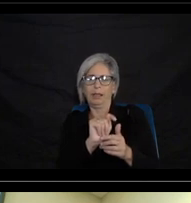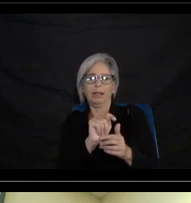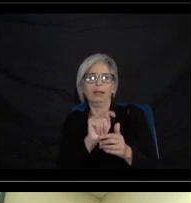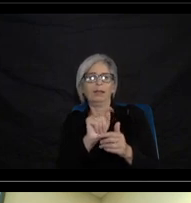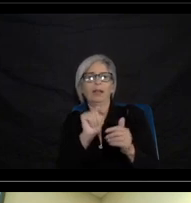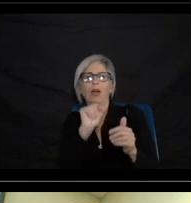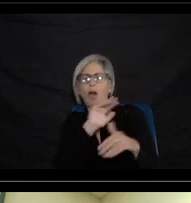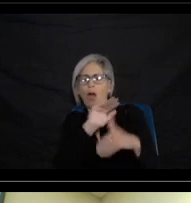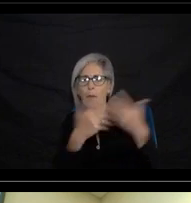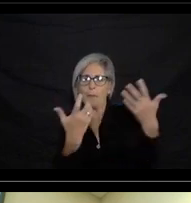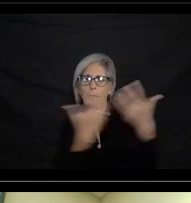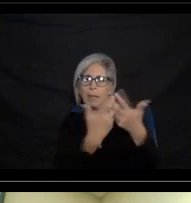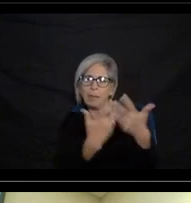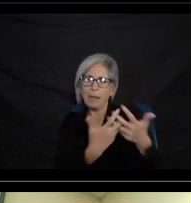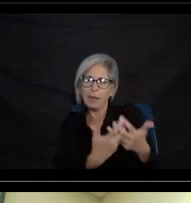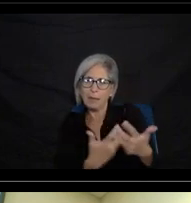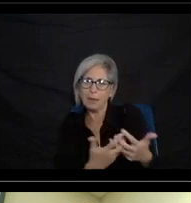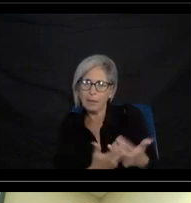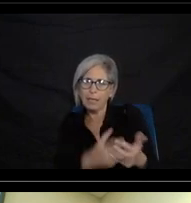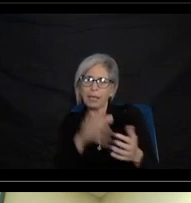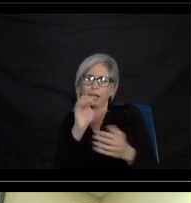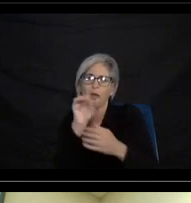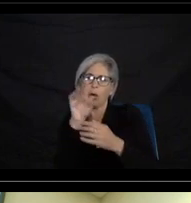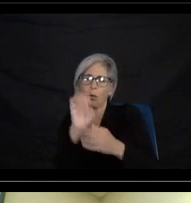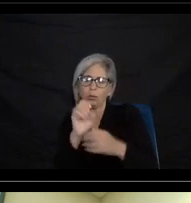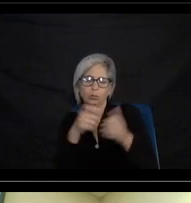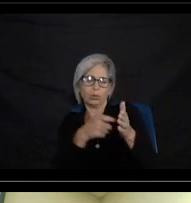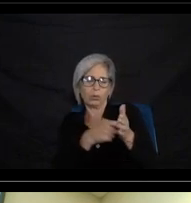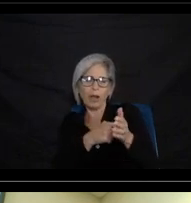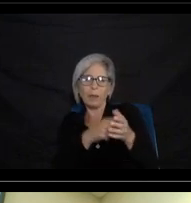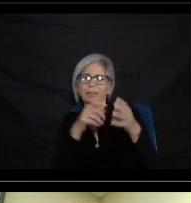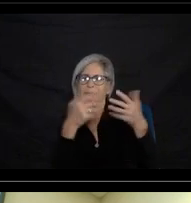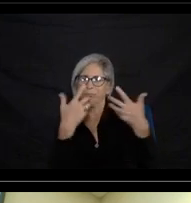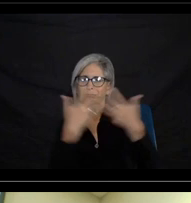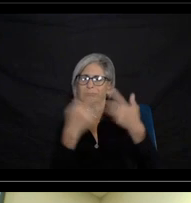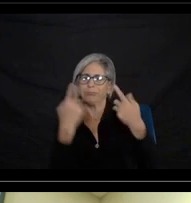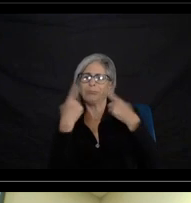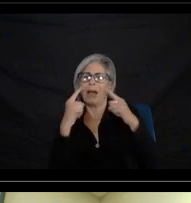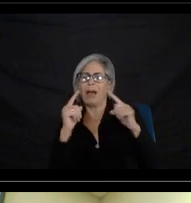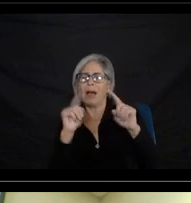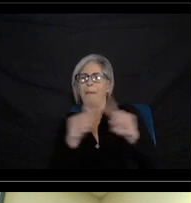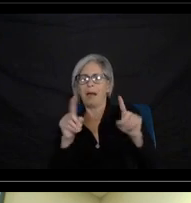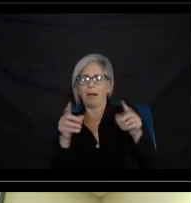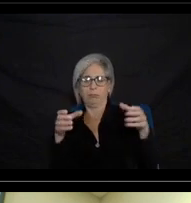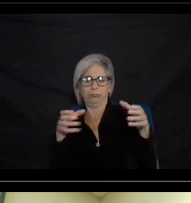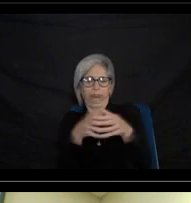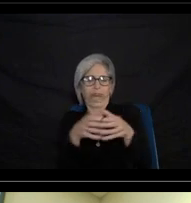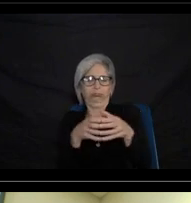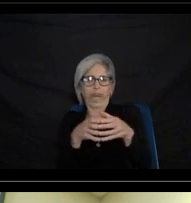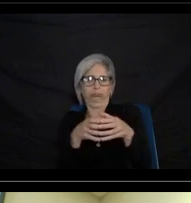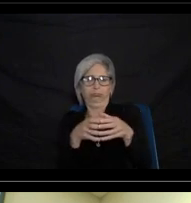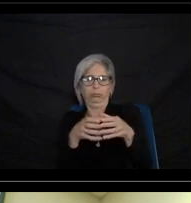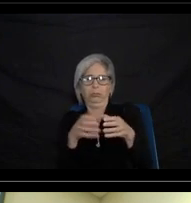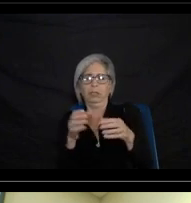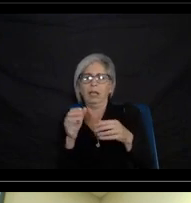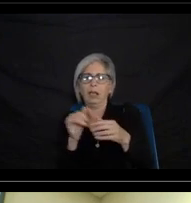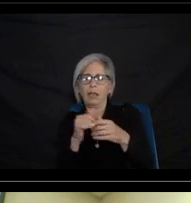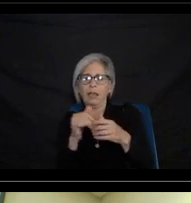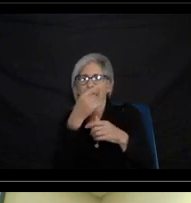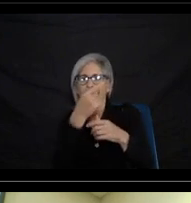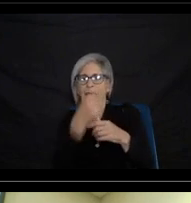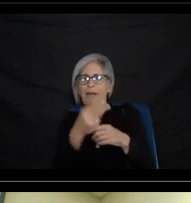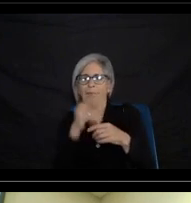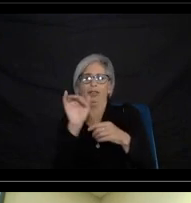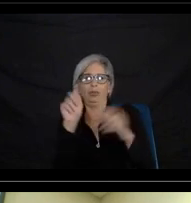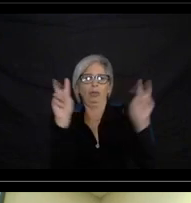other requirements, all the other codes, all the parking codes, everything else. But they for density, they count as a half a unit.